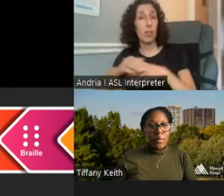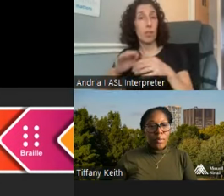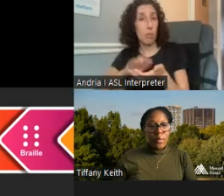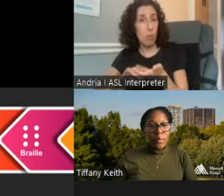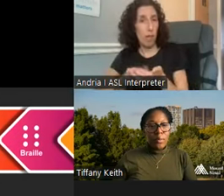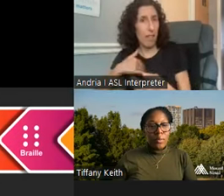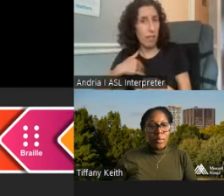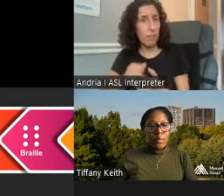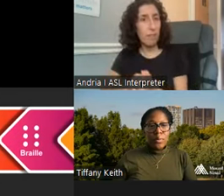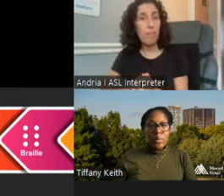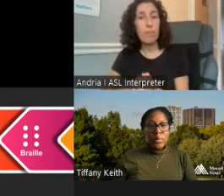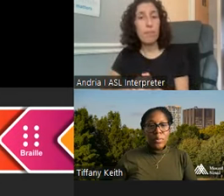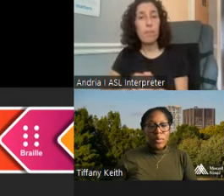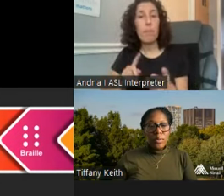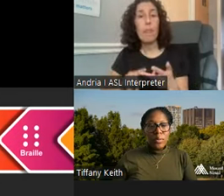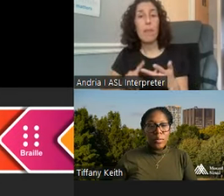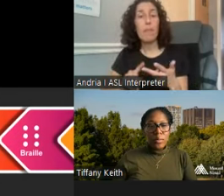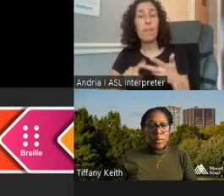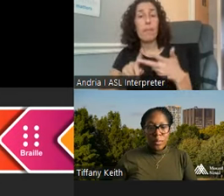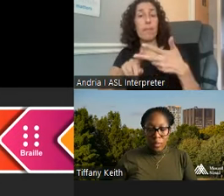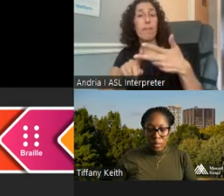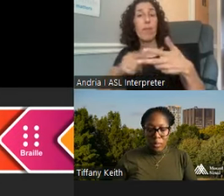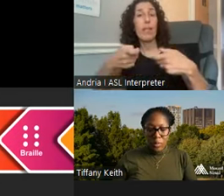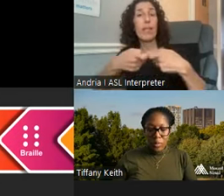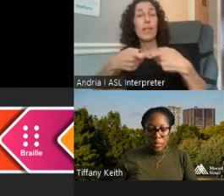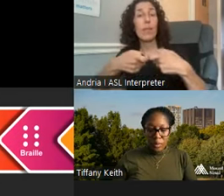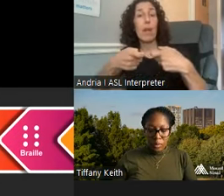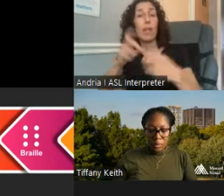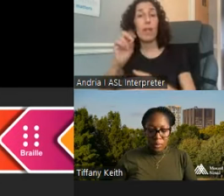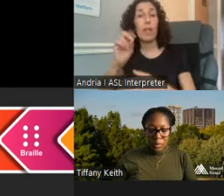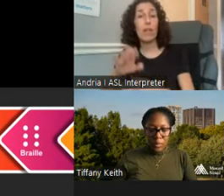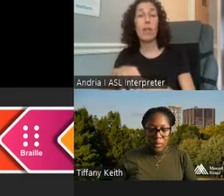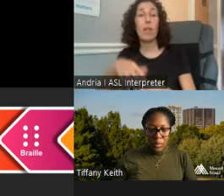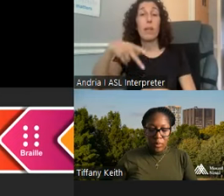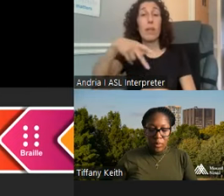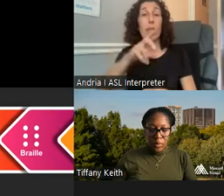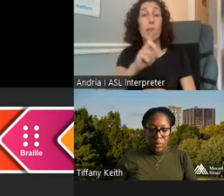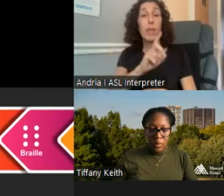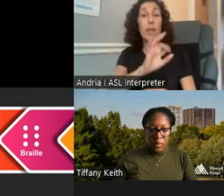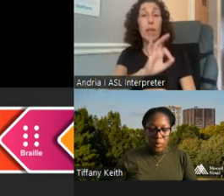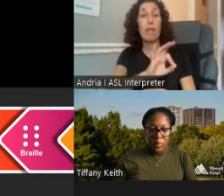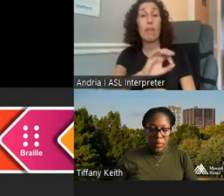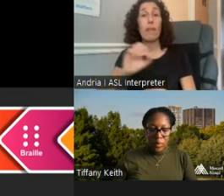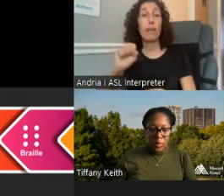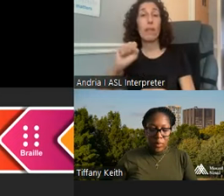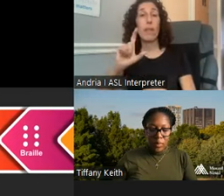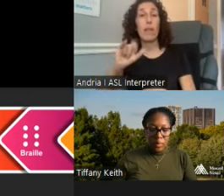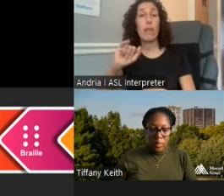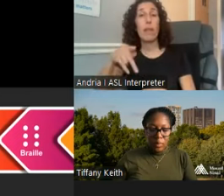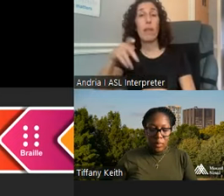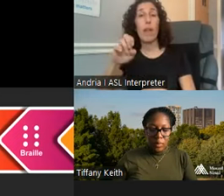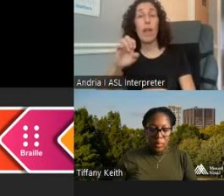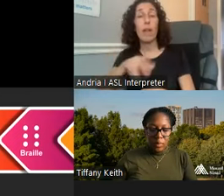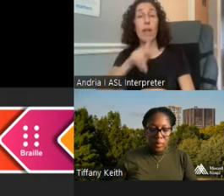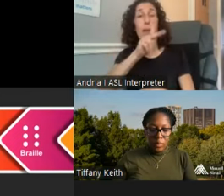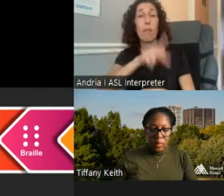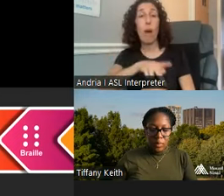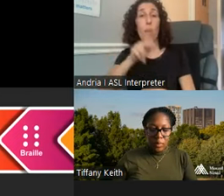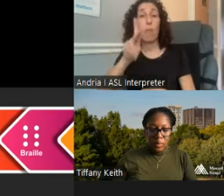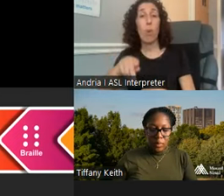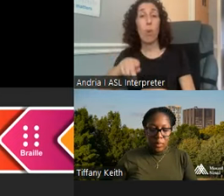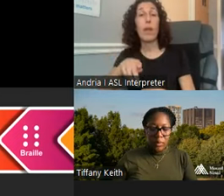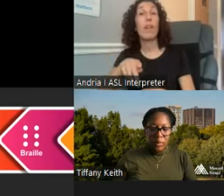Accessible electronic documents, again, these are like Word docs, PDFs, slide decks, you know, PowerPoints, whatever. The important thing is that